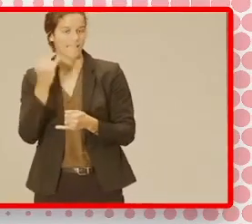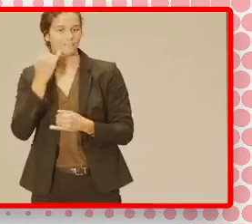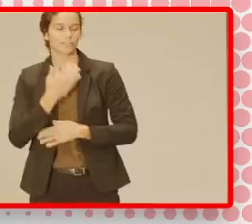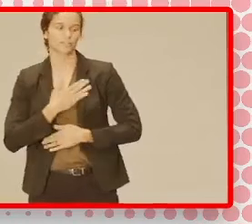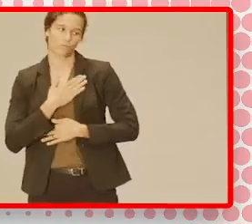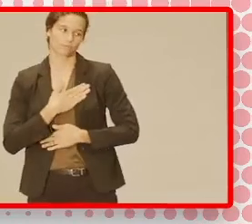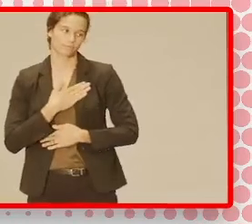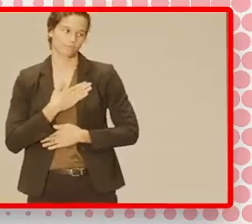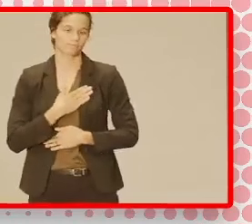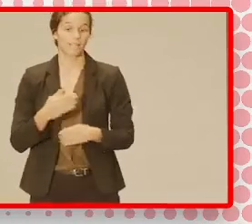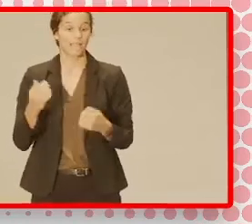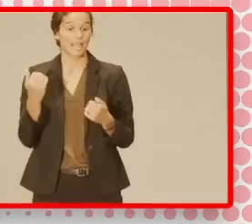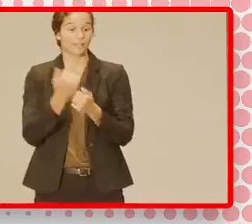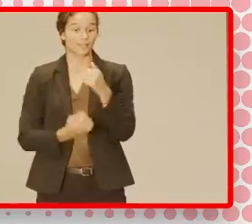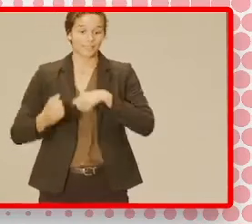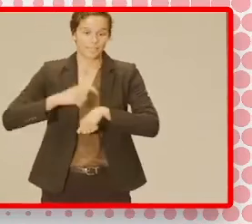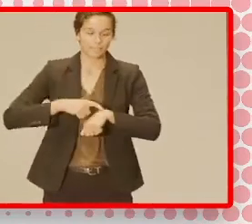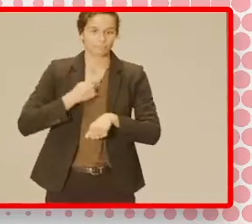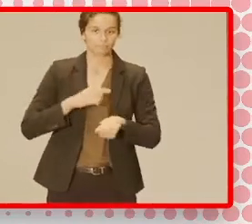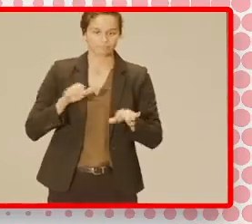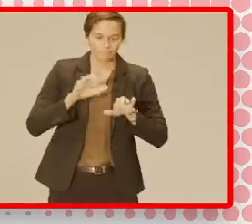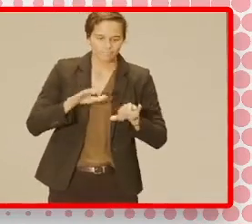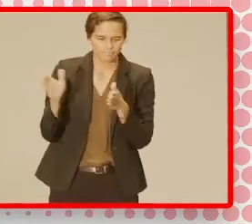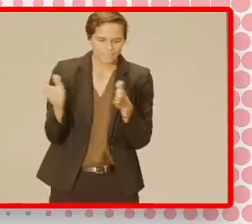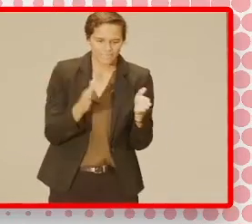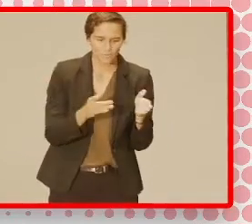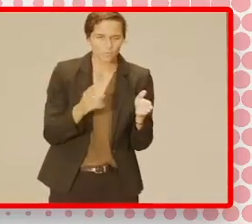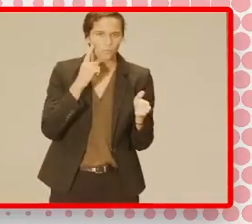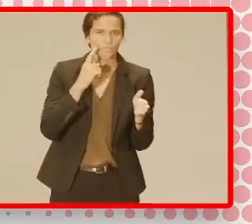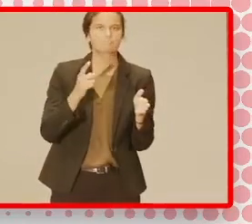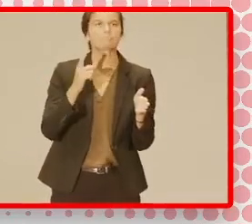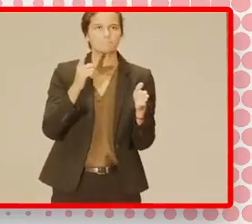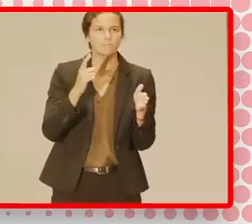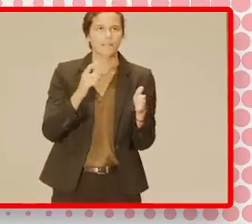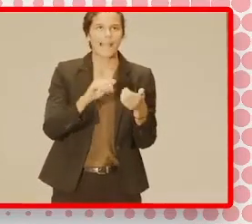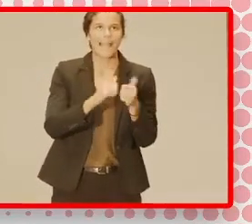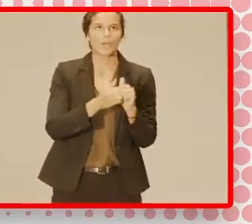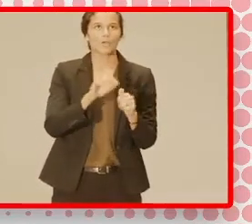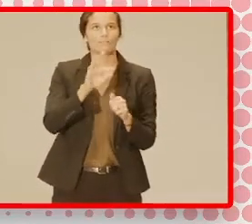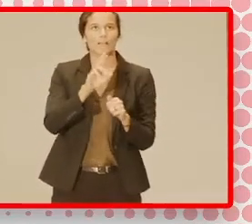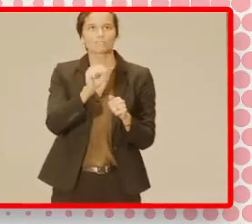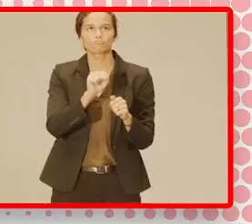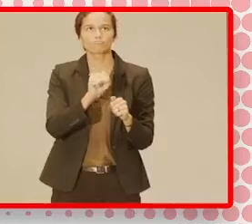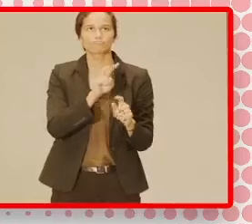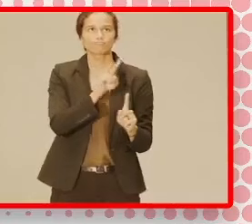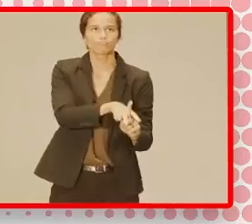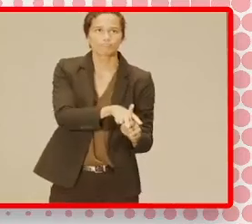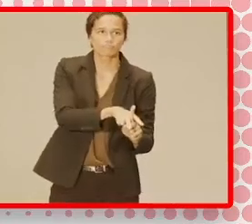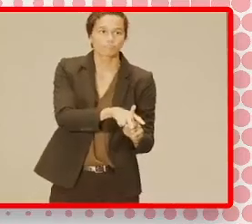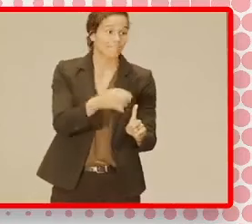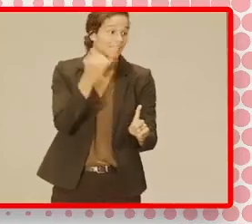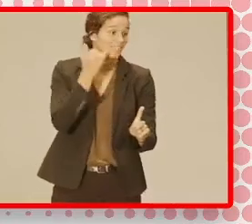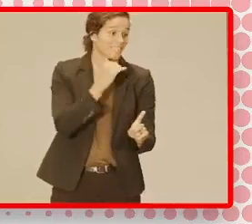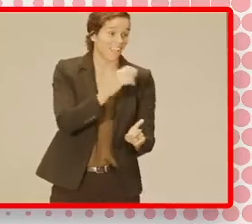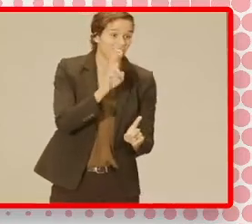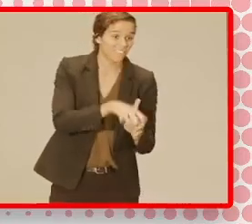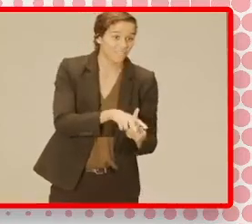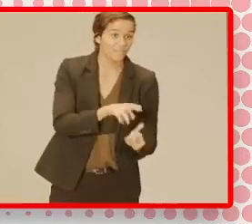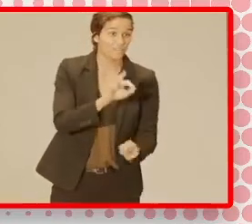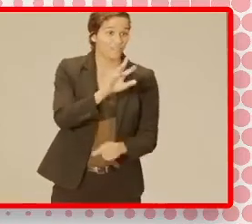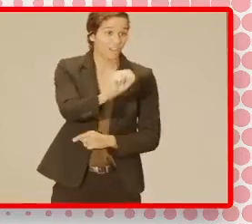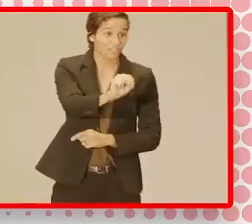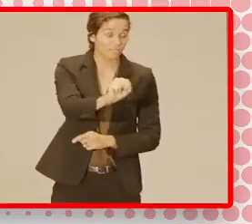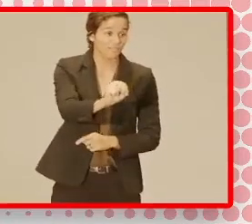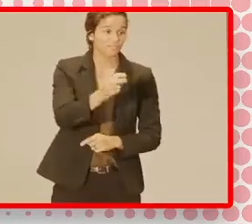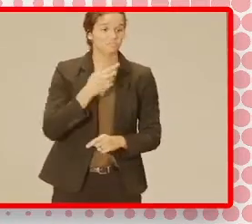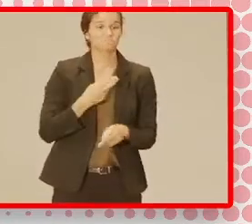we ask the question, how can we make it fun? Because if you make it anything other than fun, it's going to only last for a little